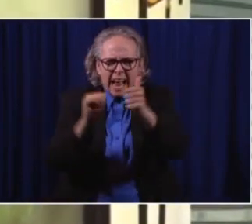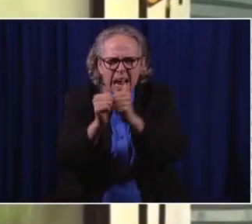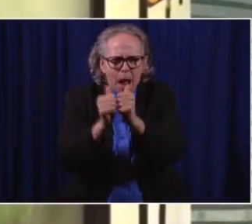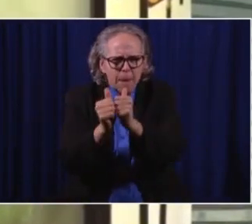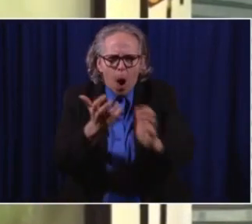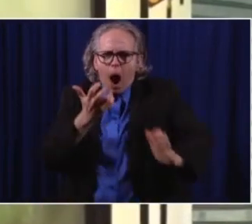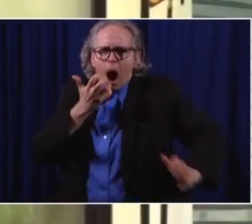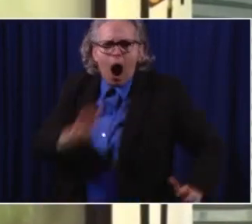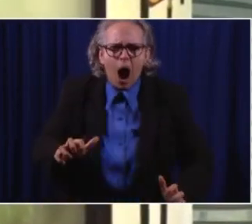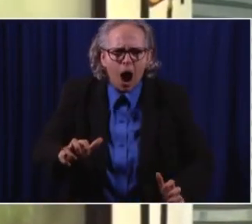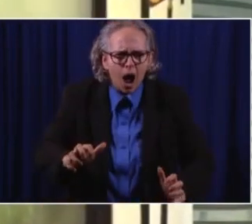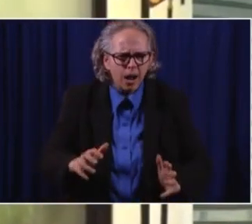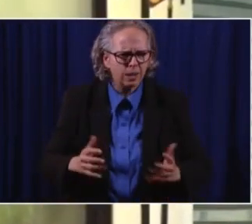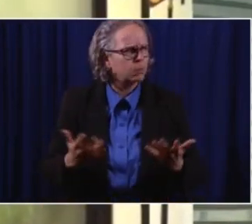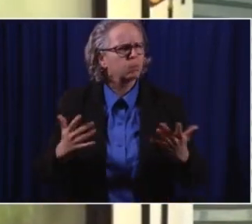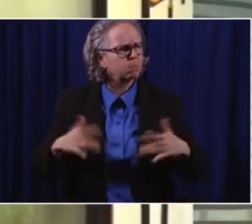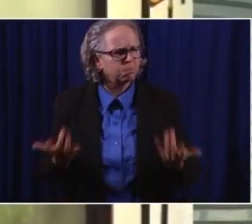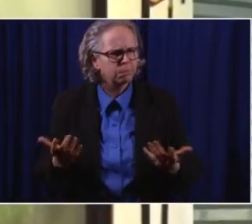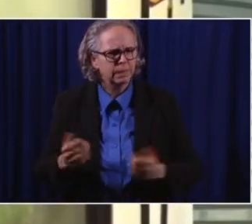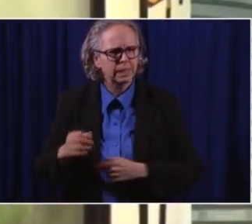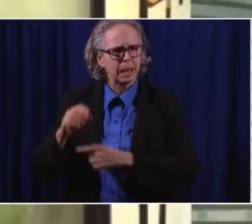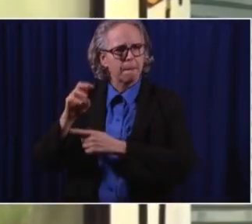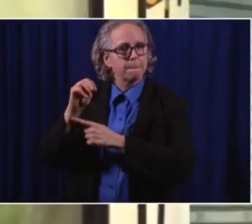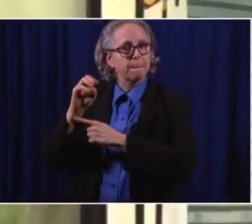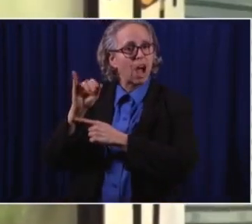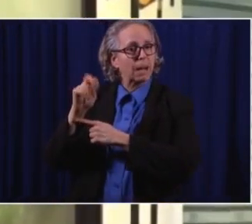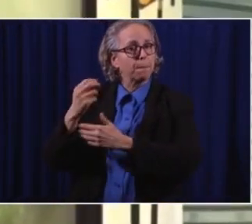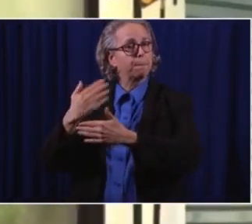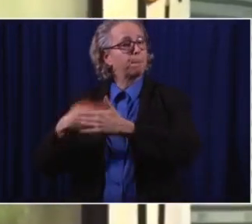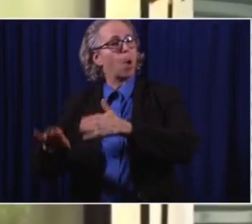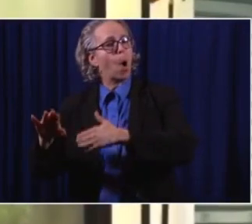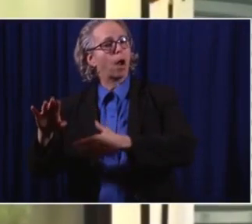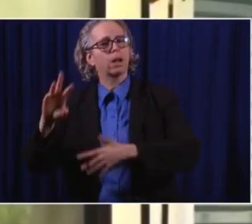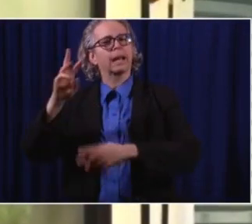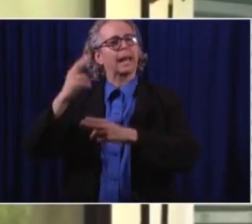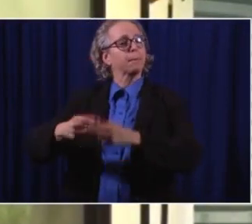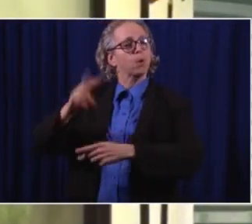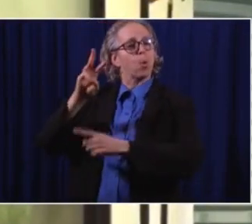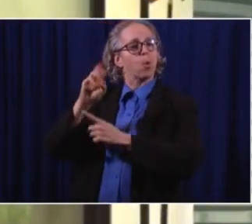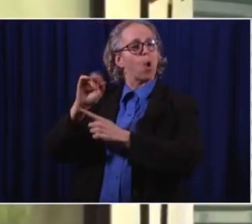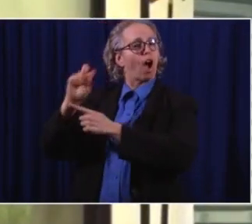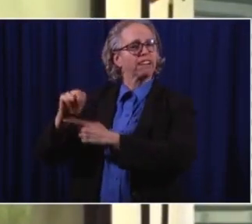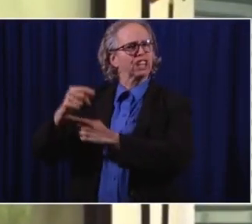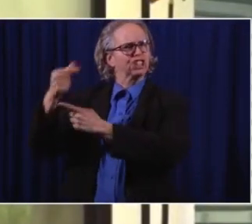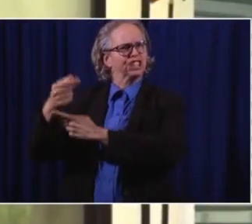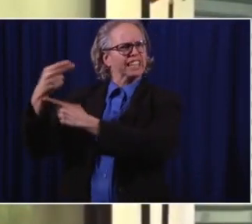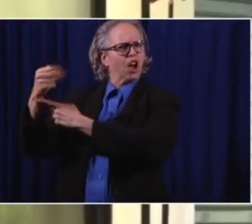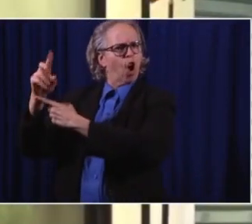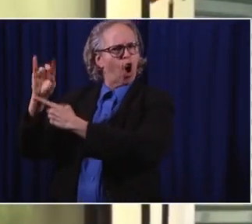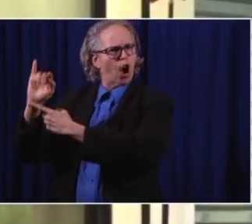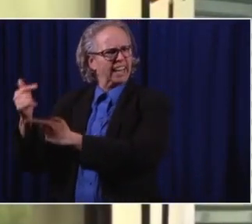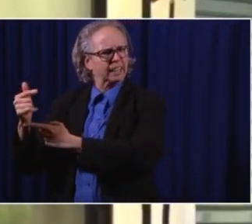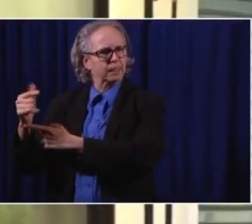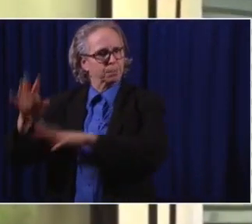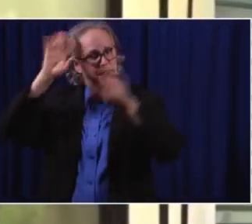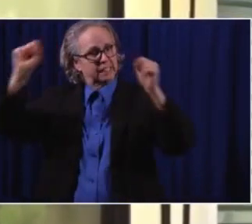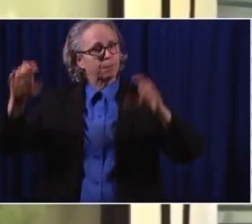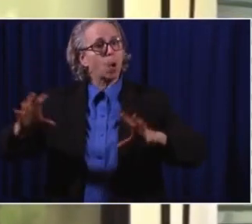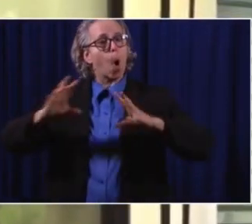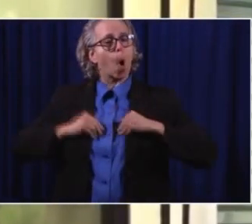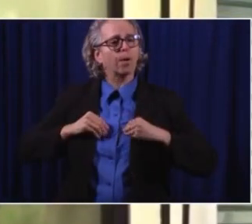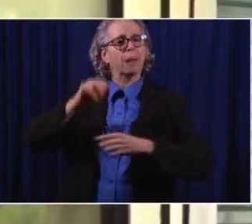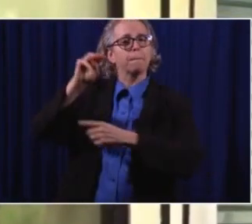between Marion native Warren G. Harding, who owned the Marion Star, and James